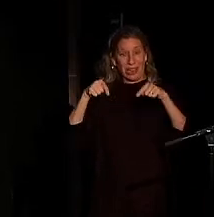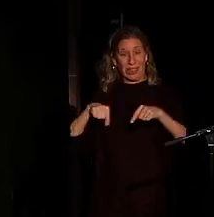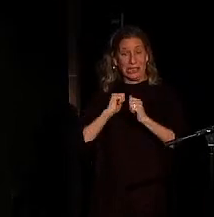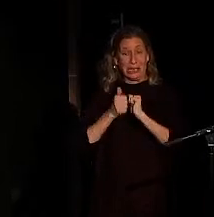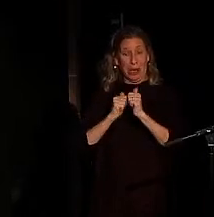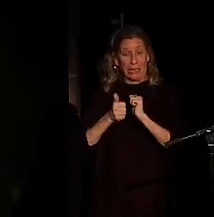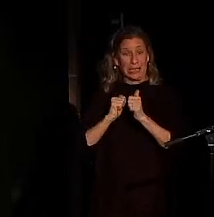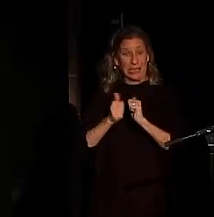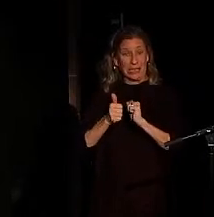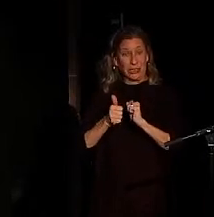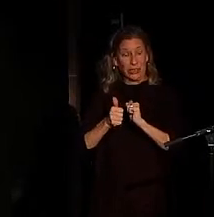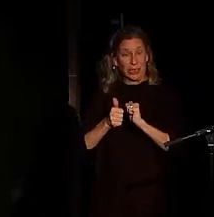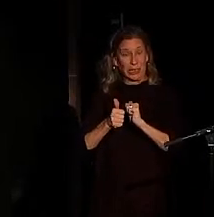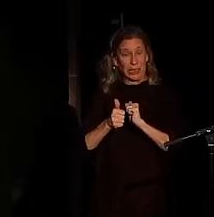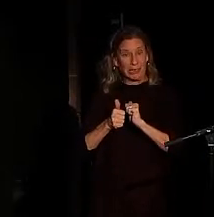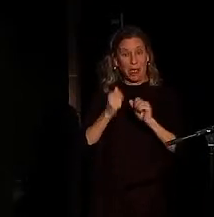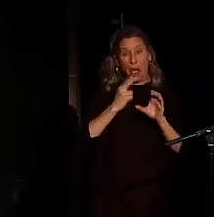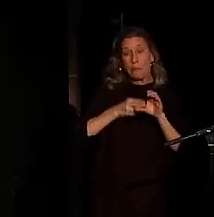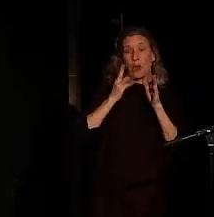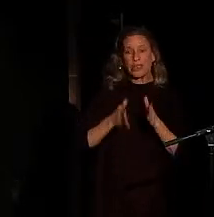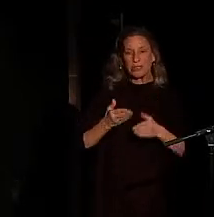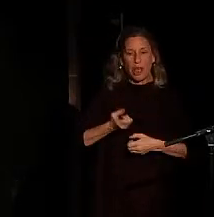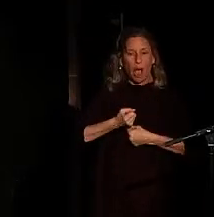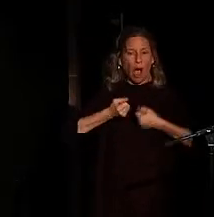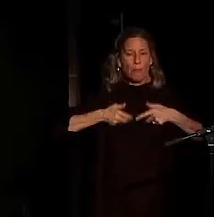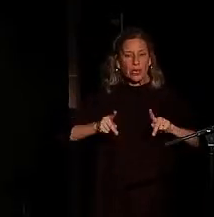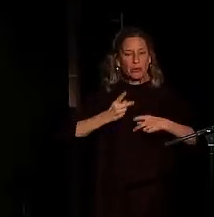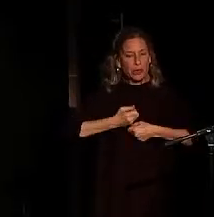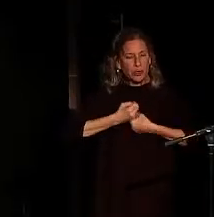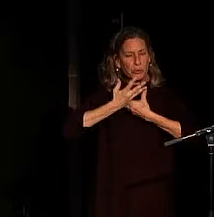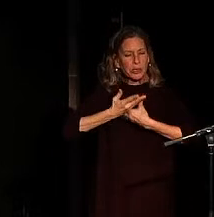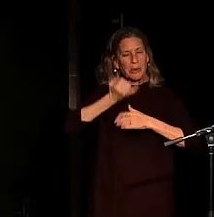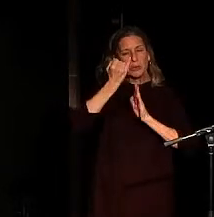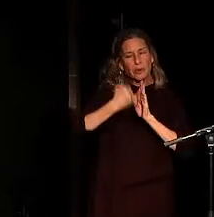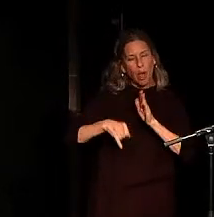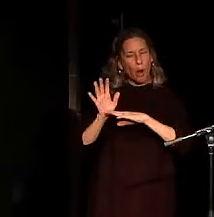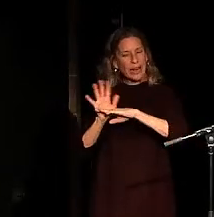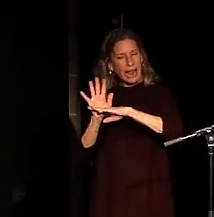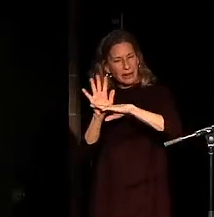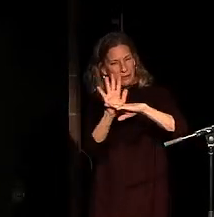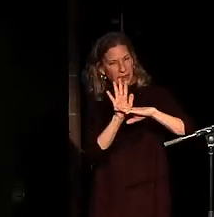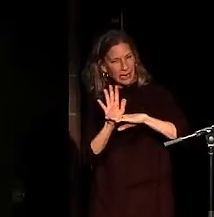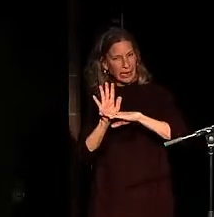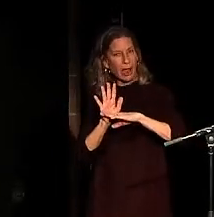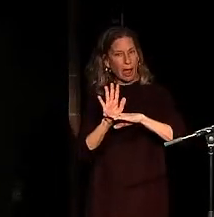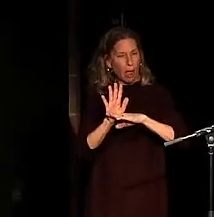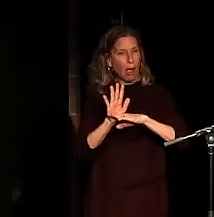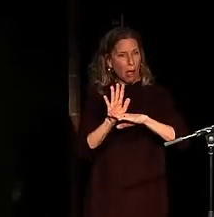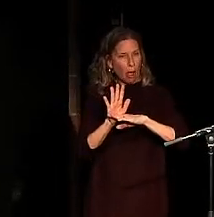competition gives participants the opportunity to express themselves through art and video in the spirit of advancing diversity.